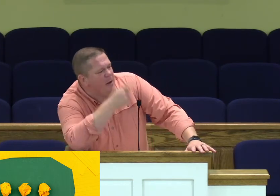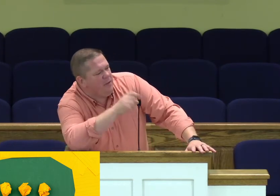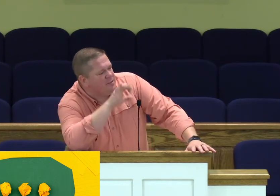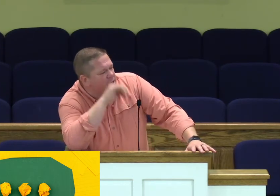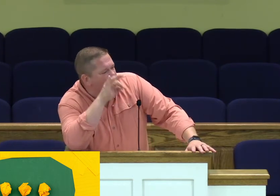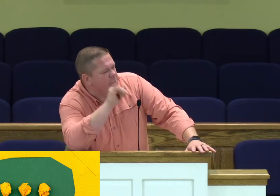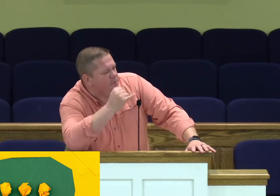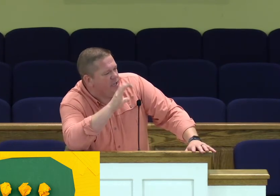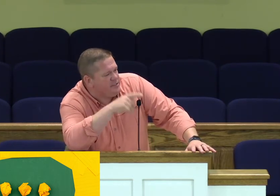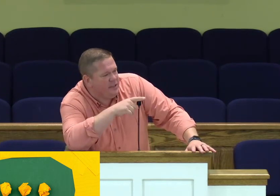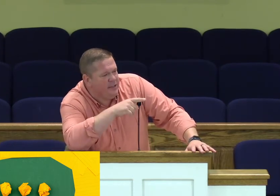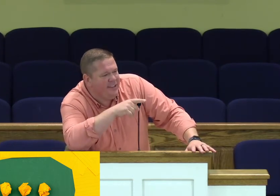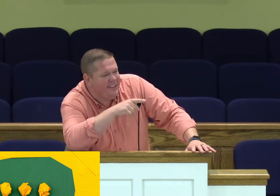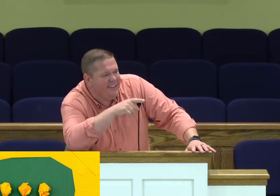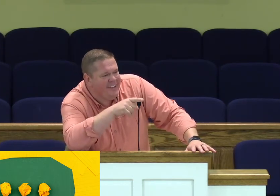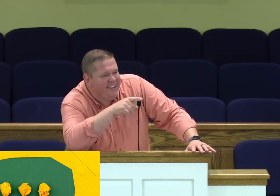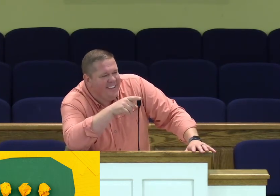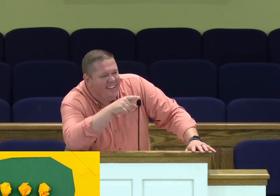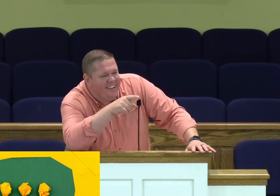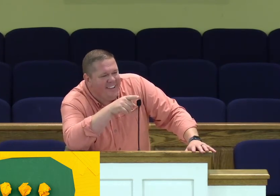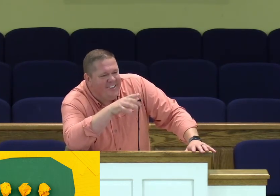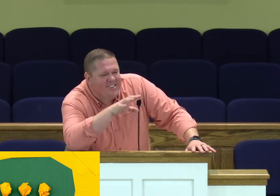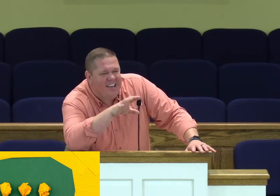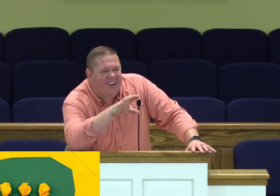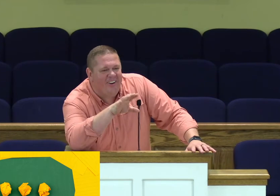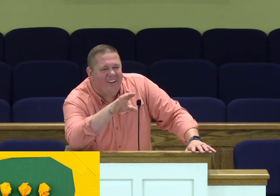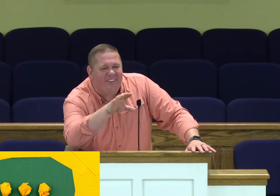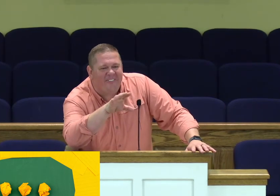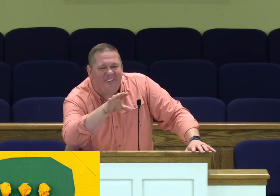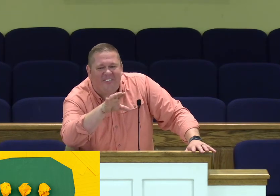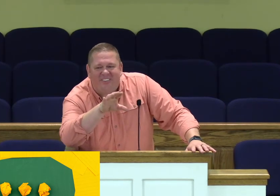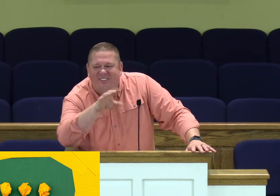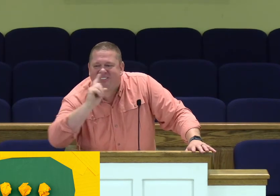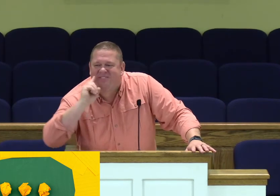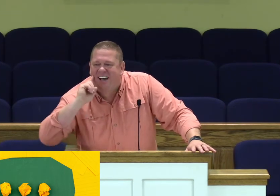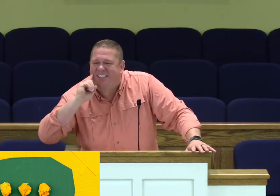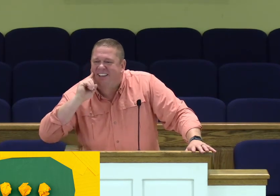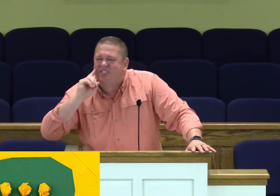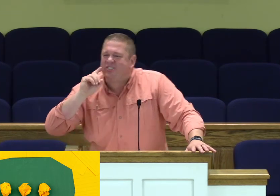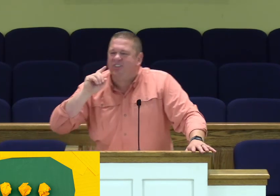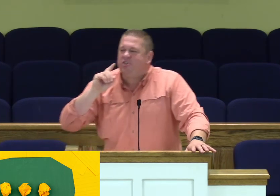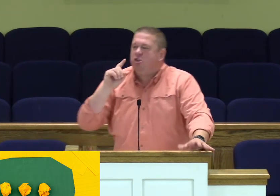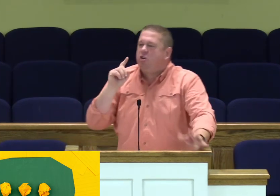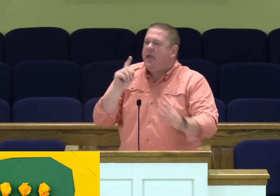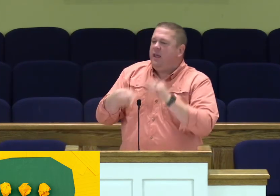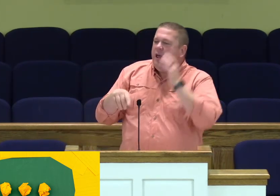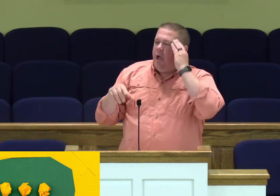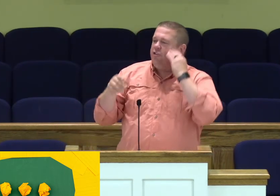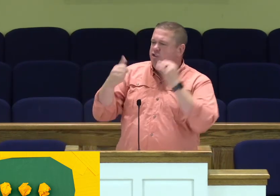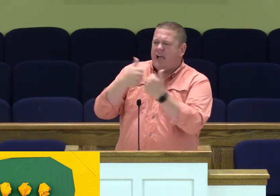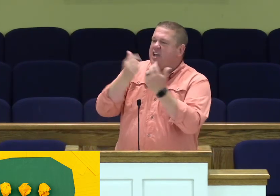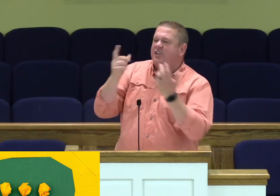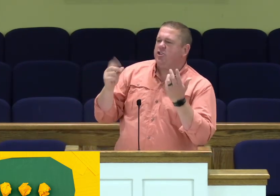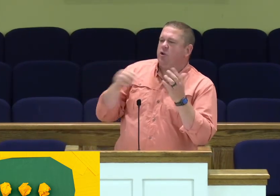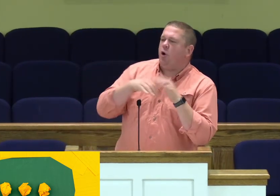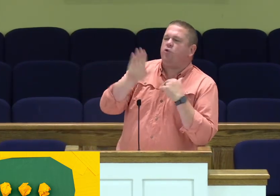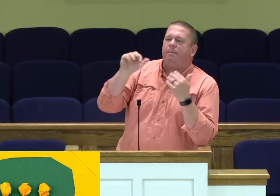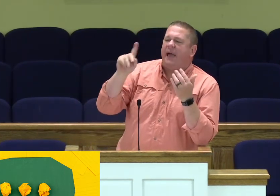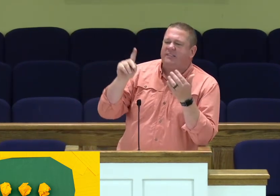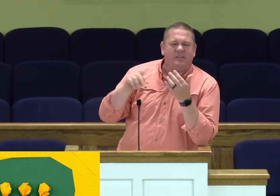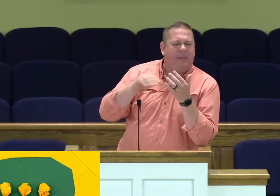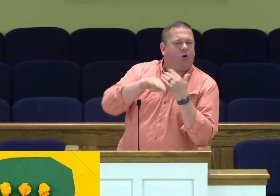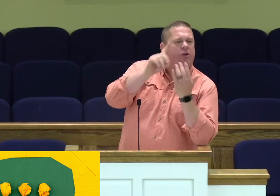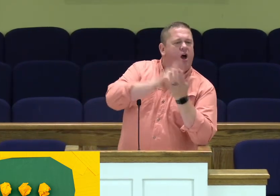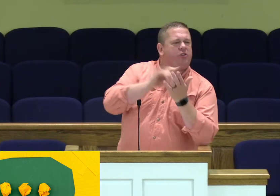Everybody smiled in this section except JC. And you just kind of go around the room and you just smile and it just, you can't, I challenge you to do it. Go into a